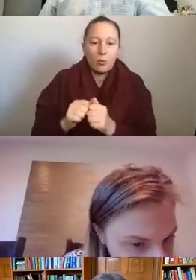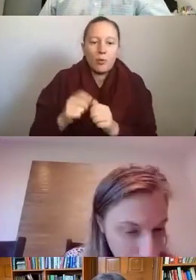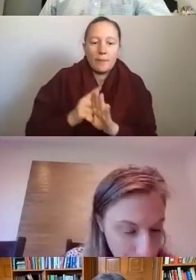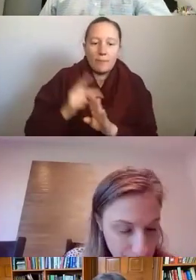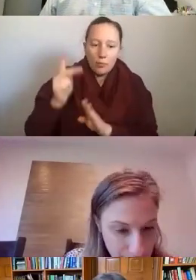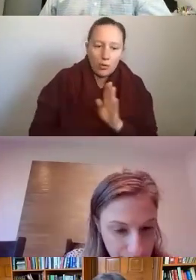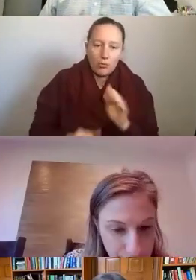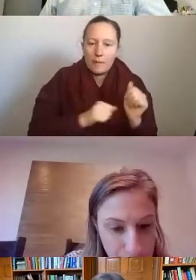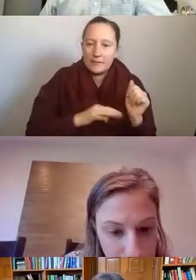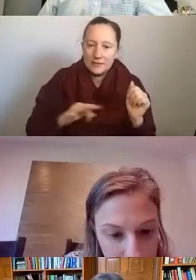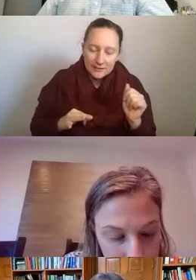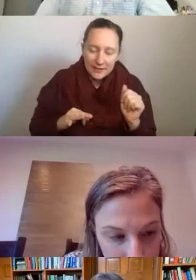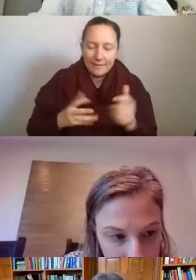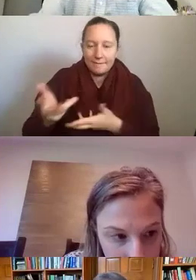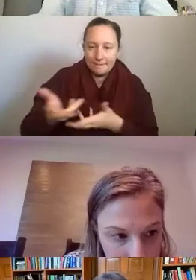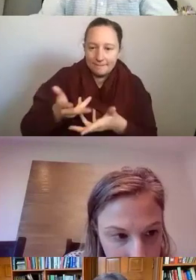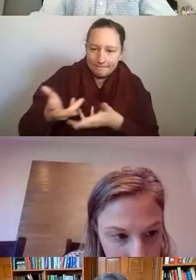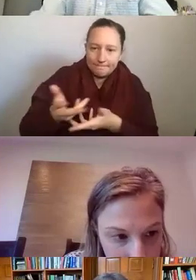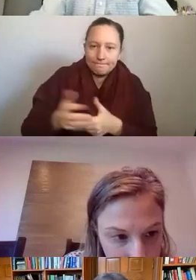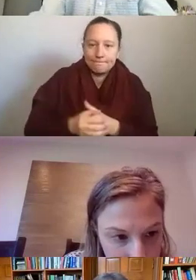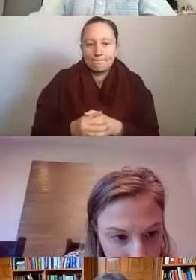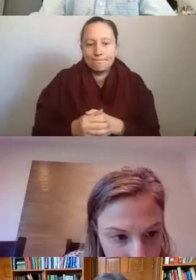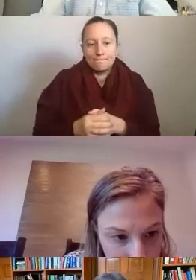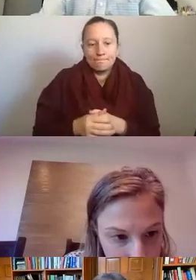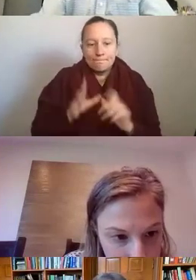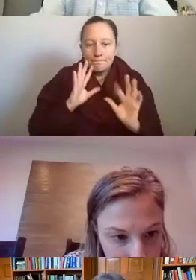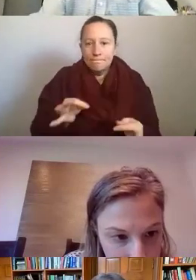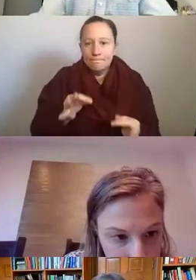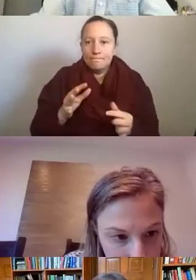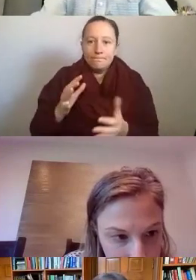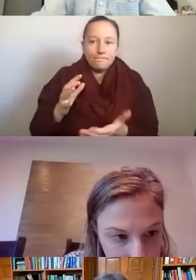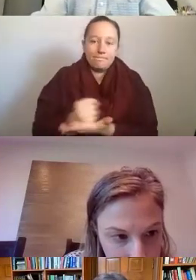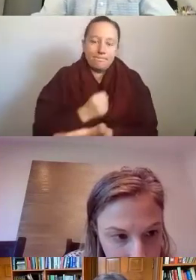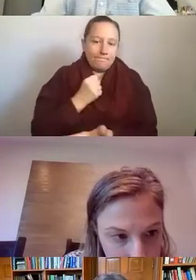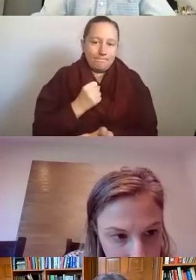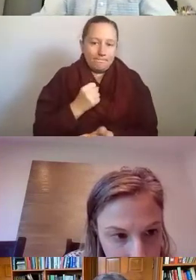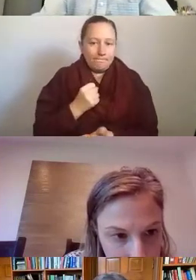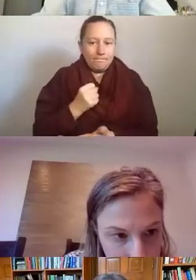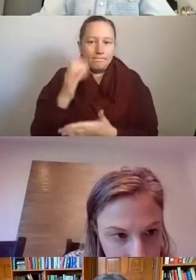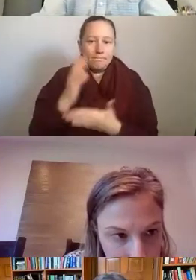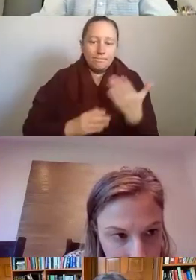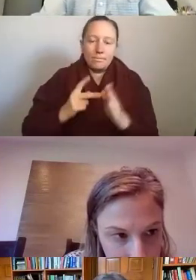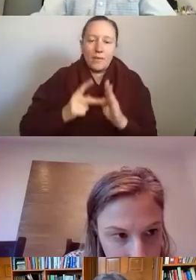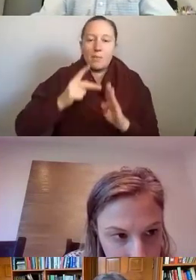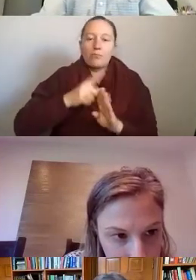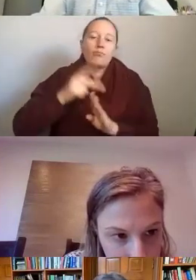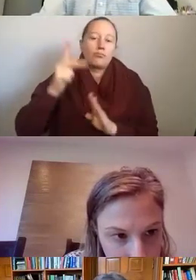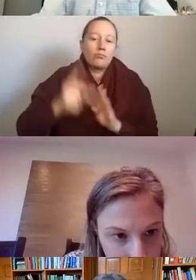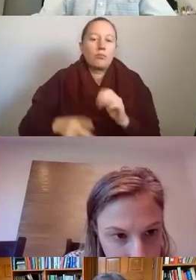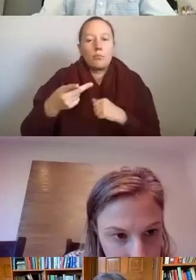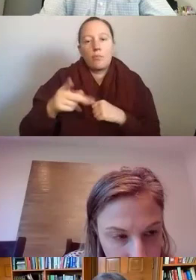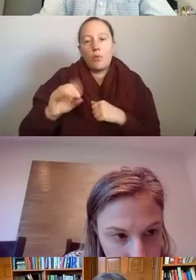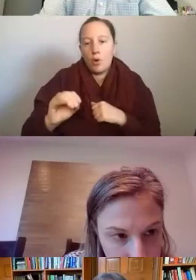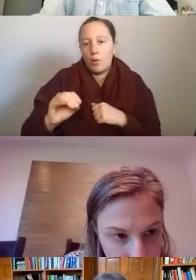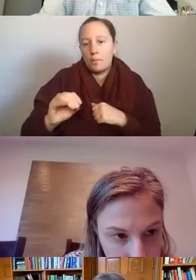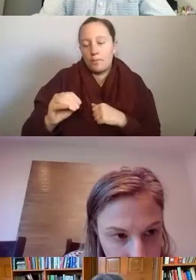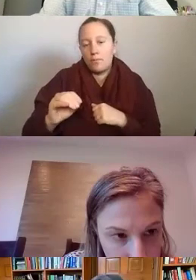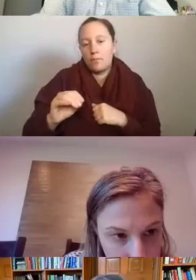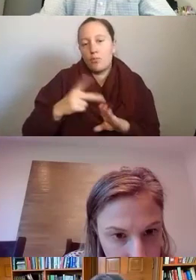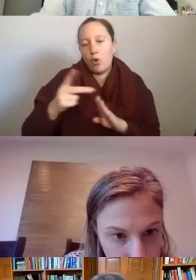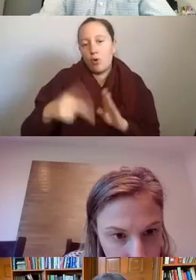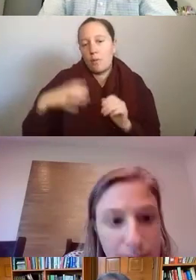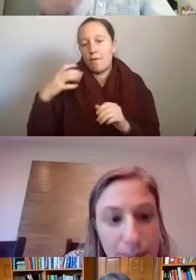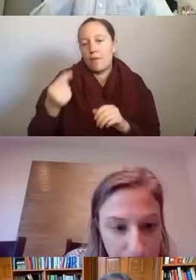staff and grants management staff. So definitely take advantage of that. Some program officers are a little bit slow. We